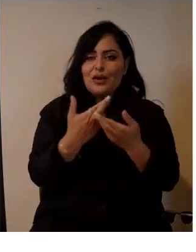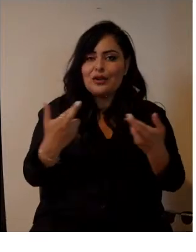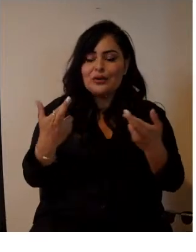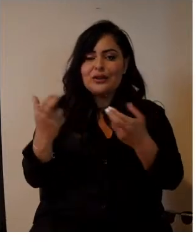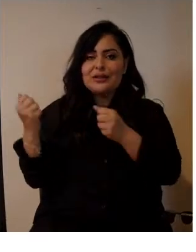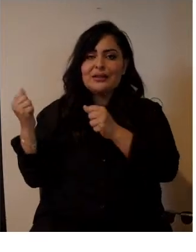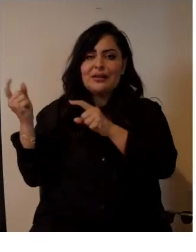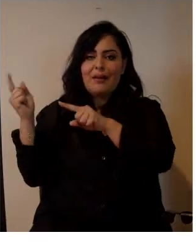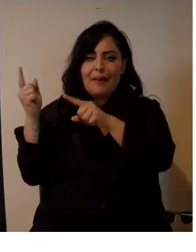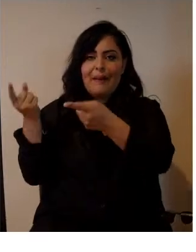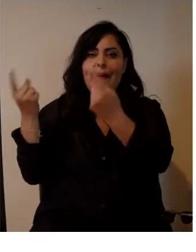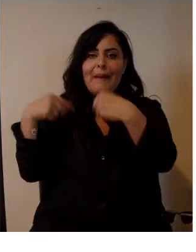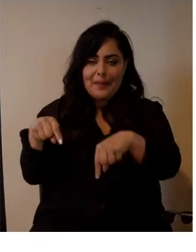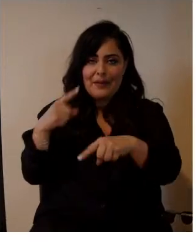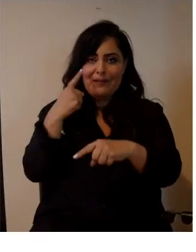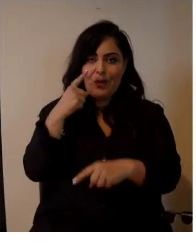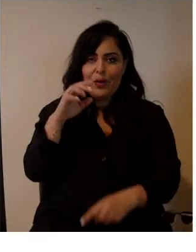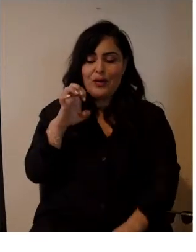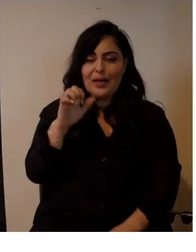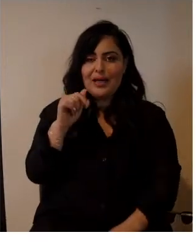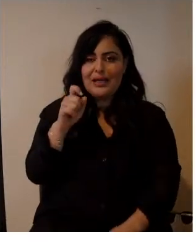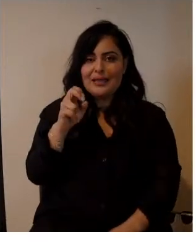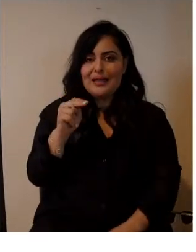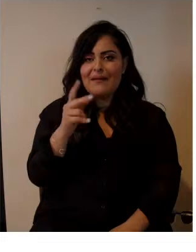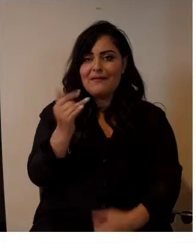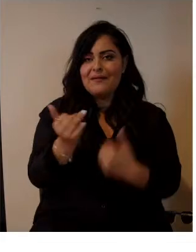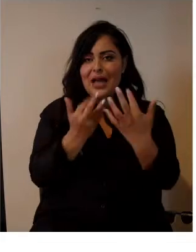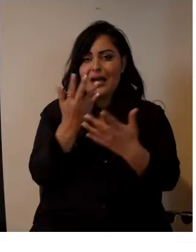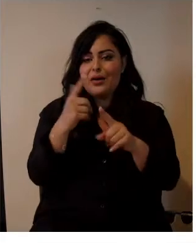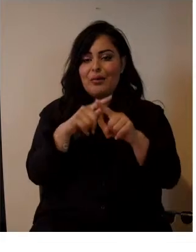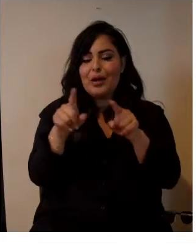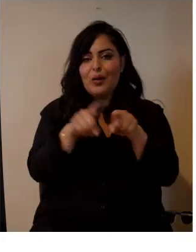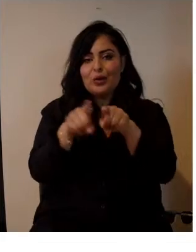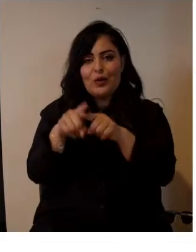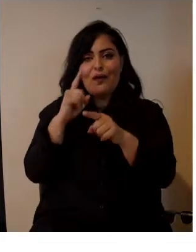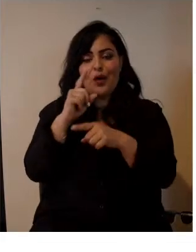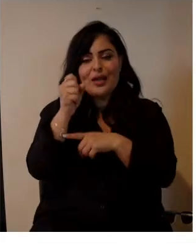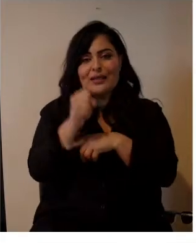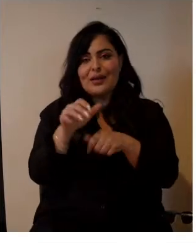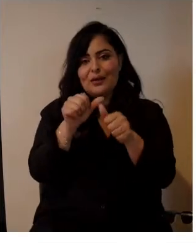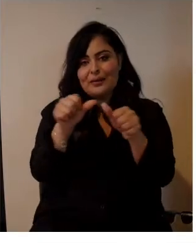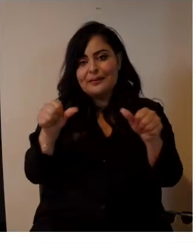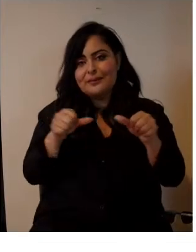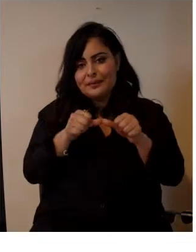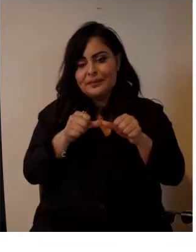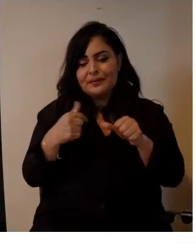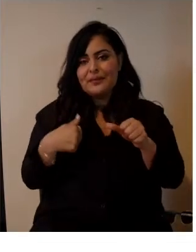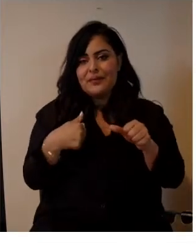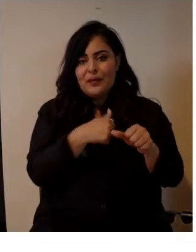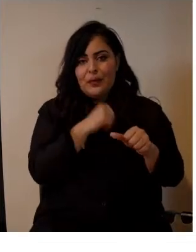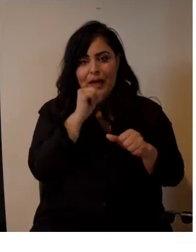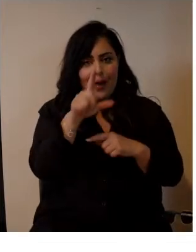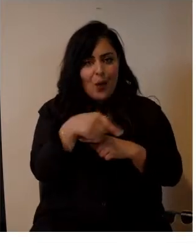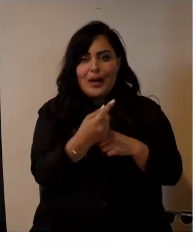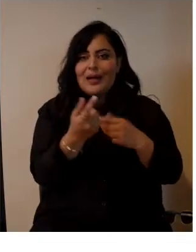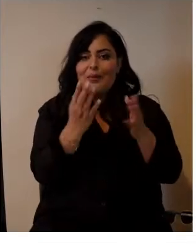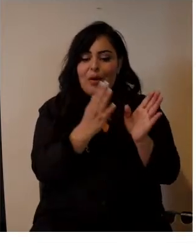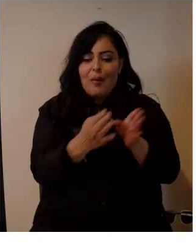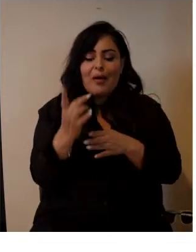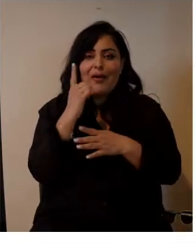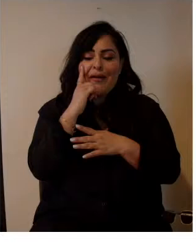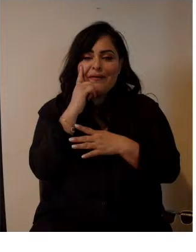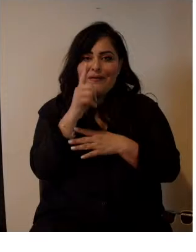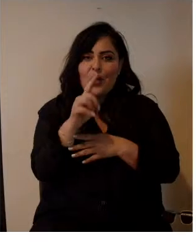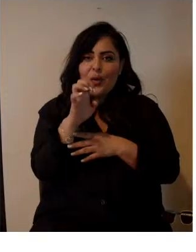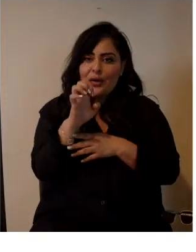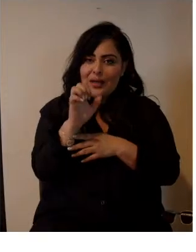area, not only on the Eaton fire, but also around the southern region. So we're not only preparing for the Eaton with the winds with the